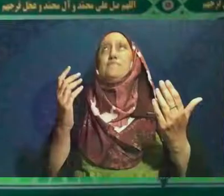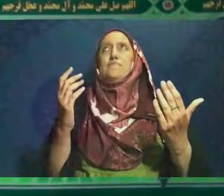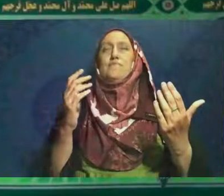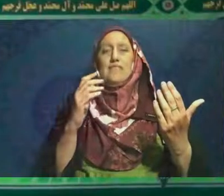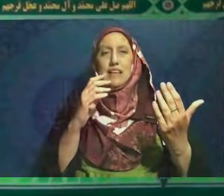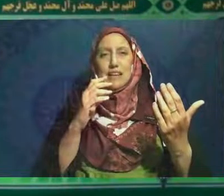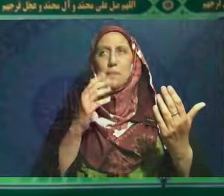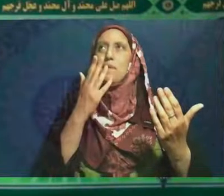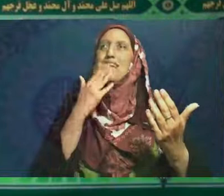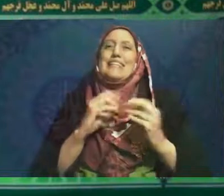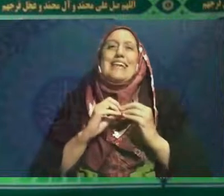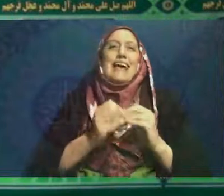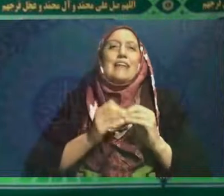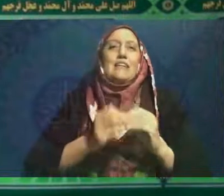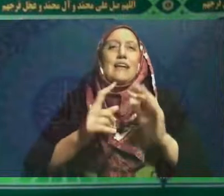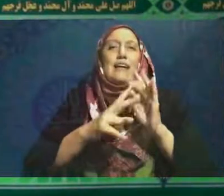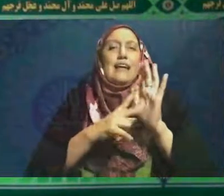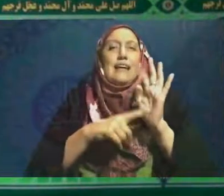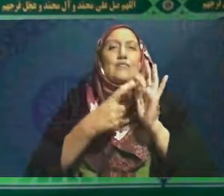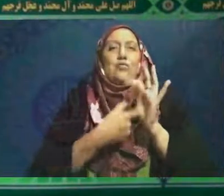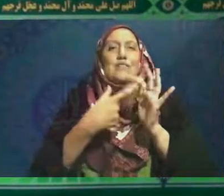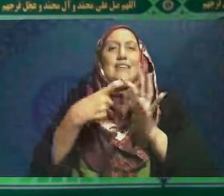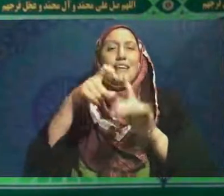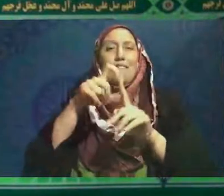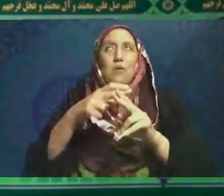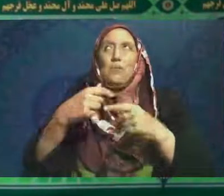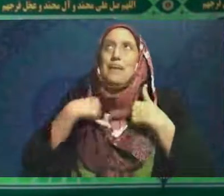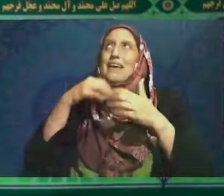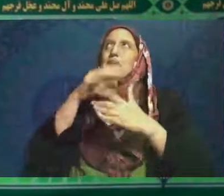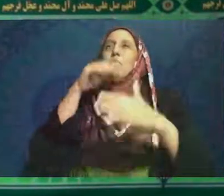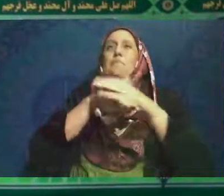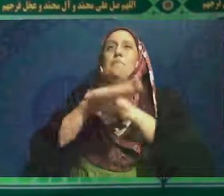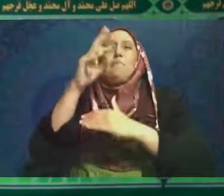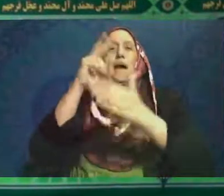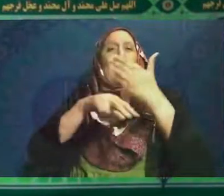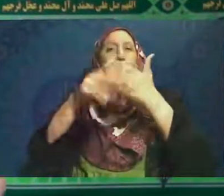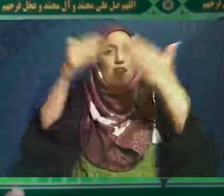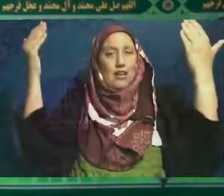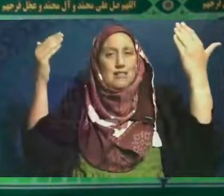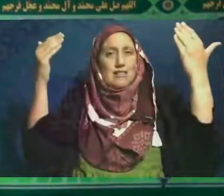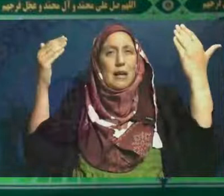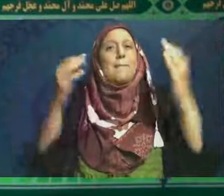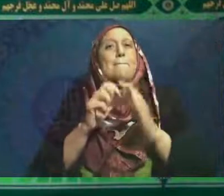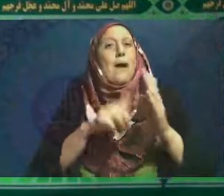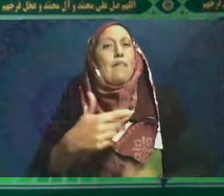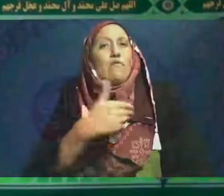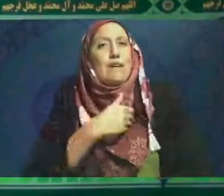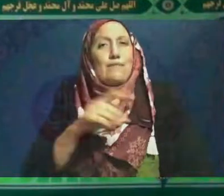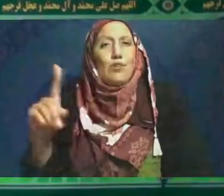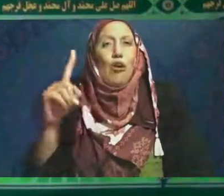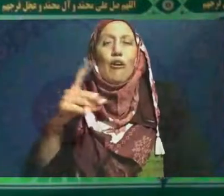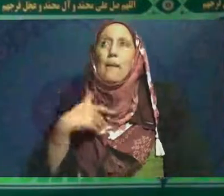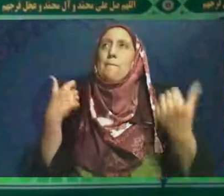that by the grace of God, I met the obligations and I received the intercession of the Prophet and now I'm admitted